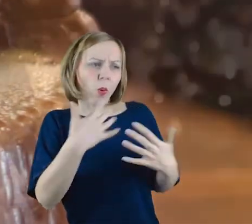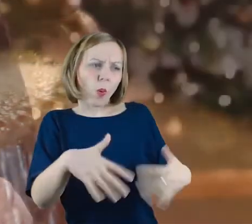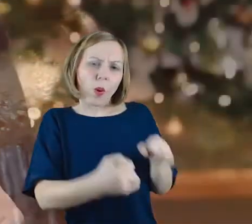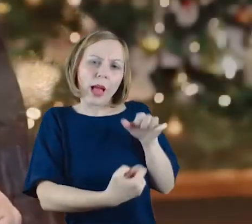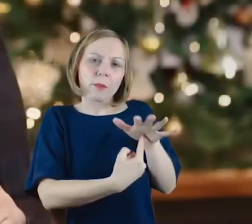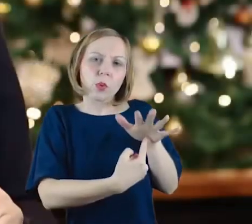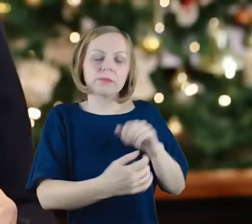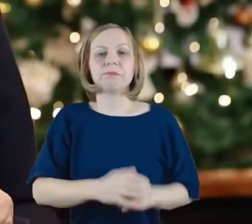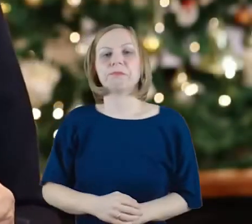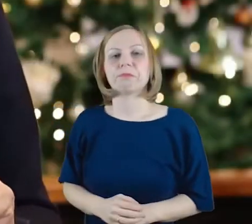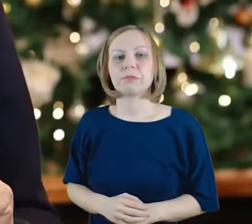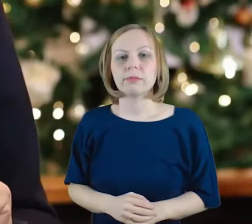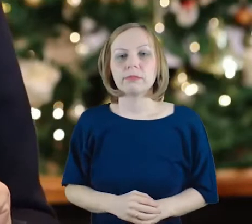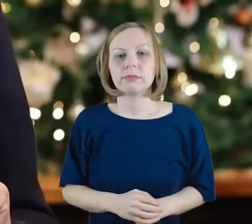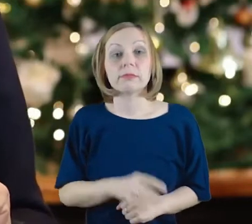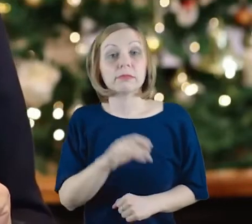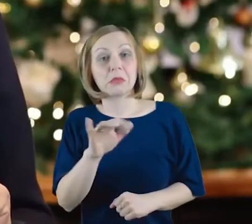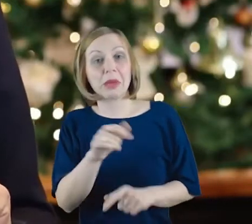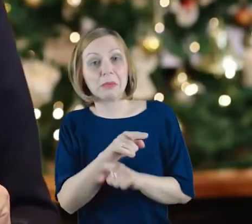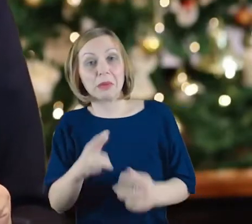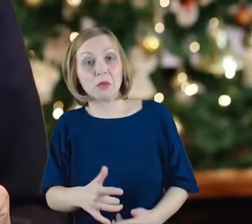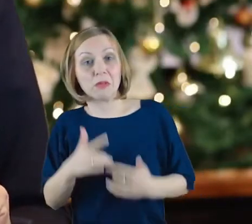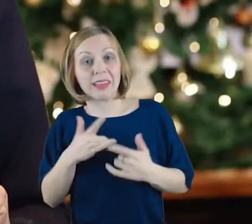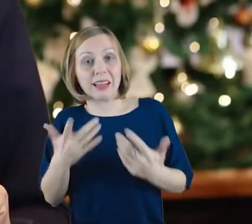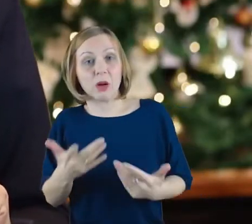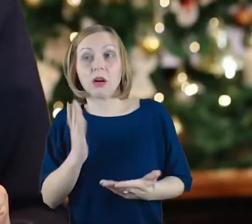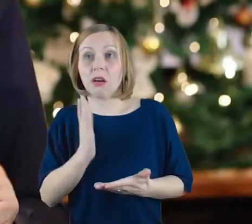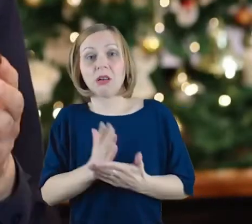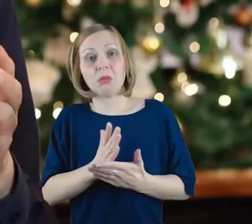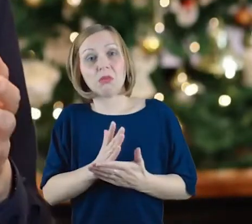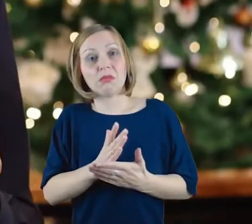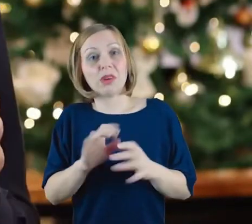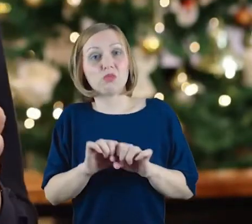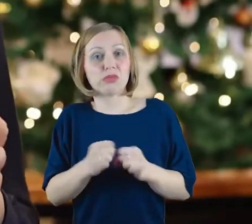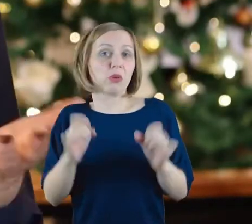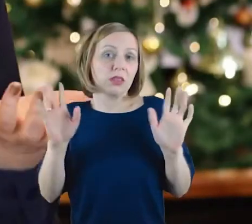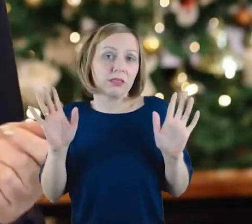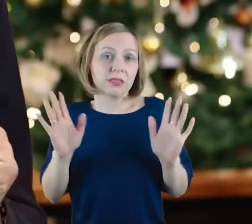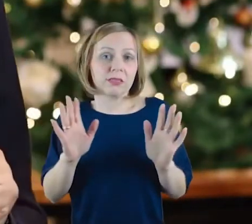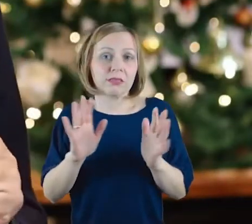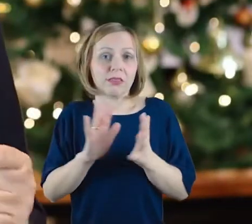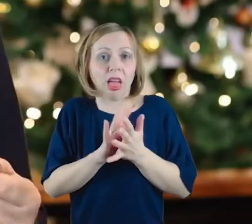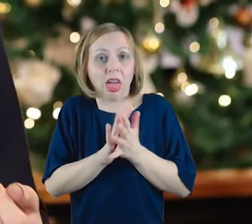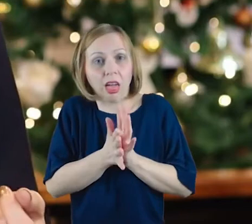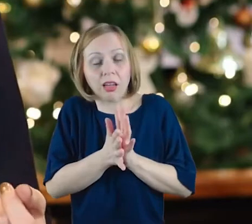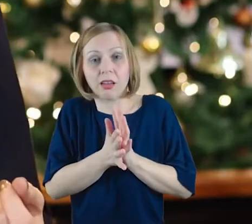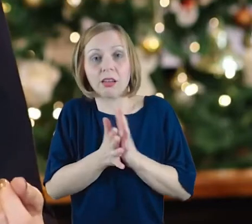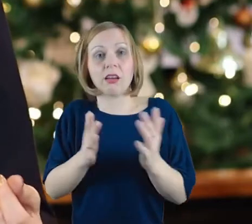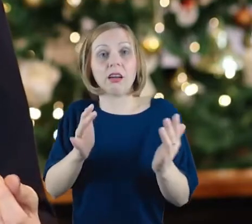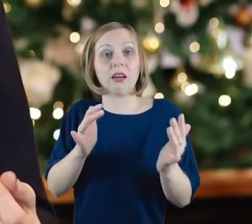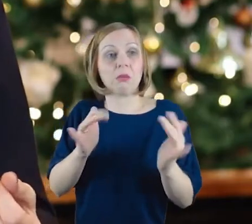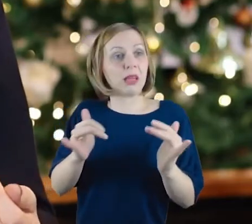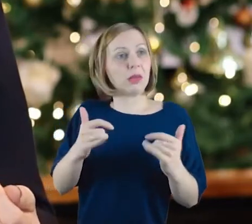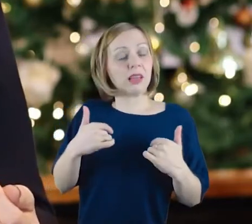This Christmas might be feeling more than a bit broken. It might feel broken because you can't travel to be with the people